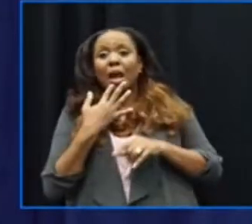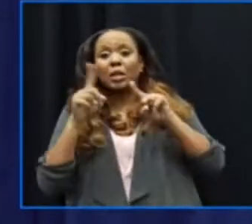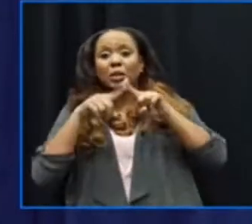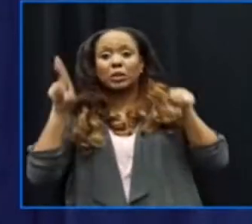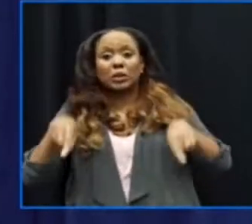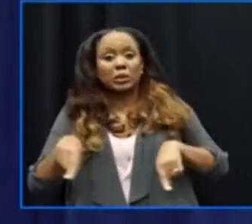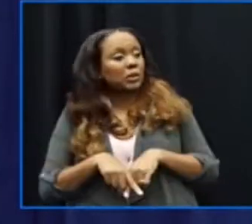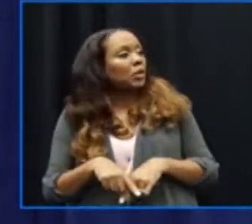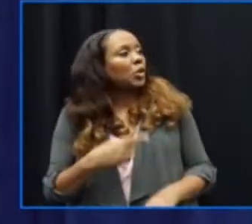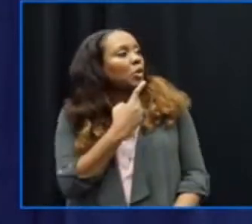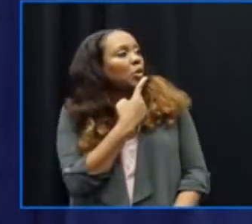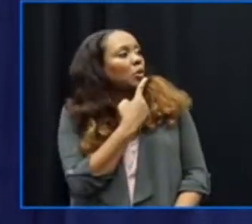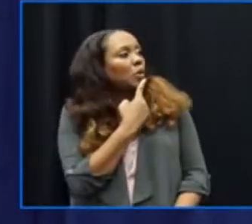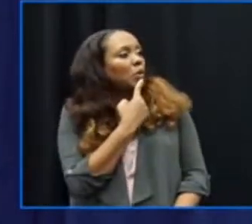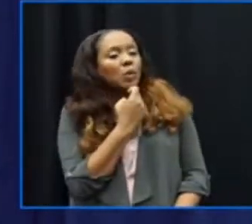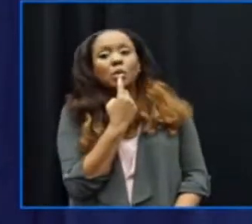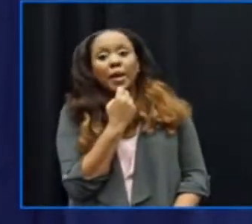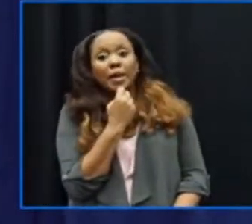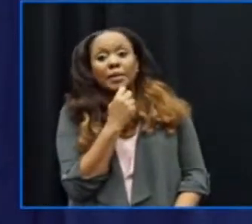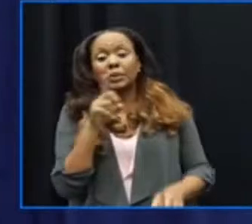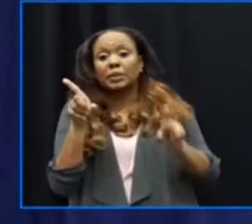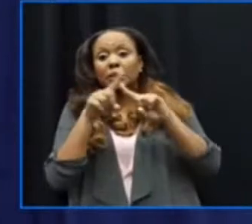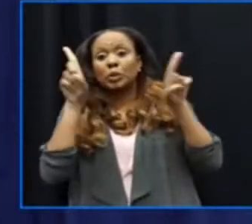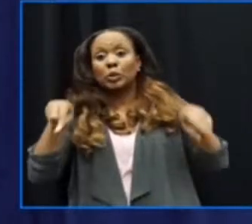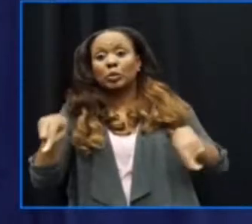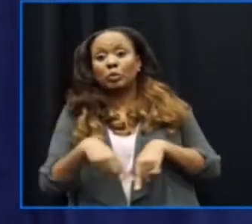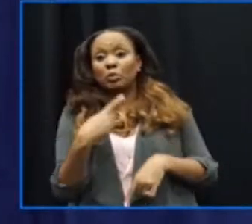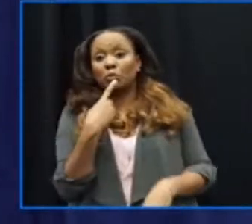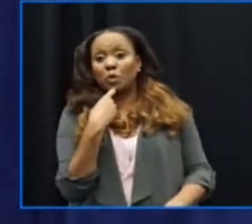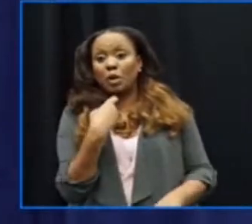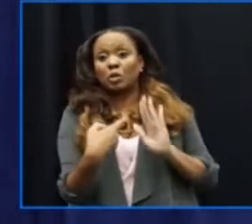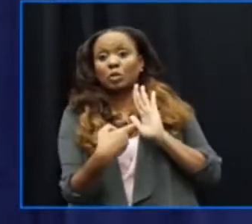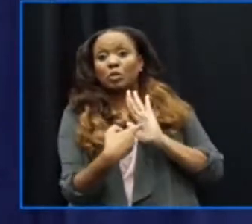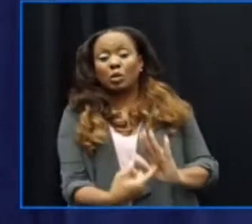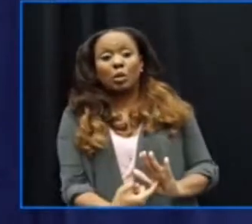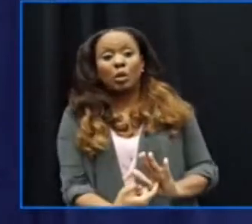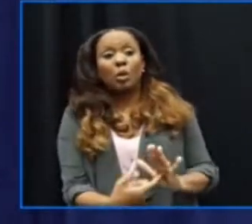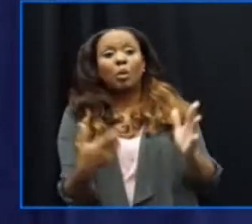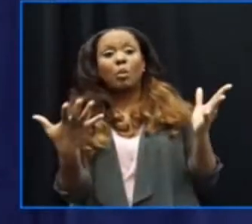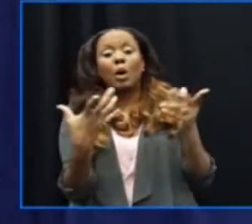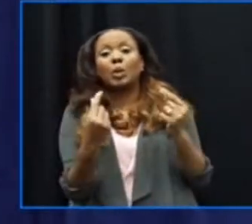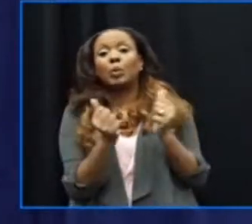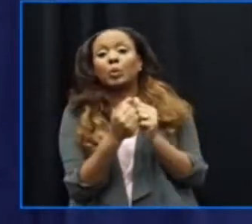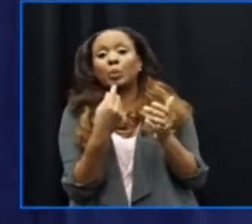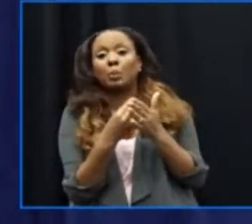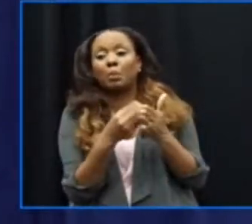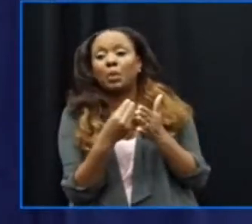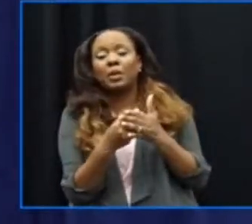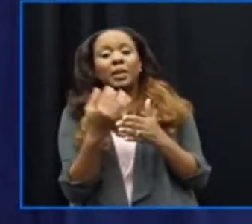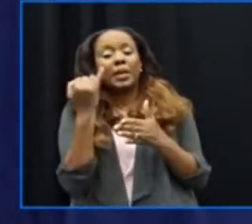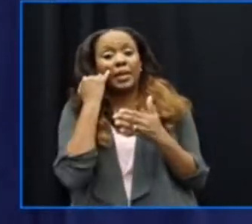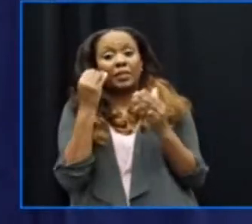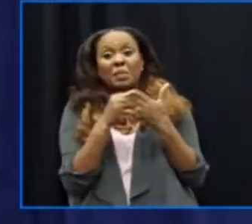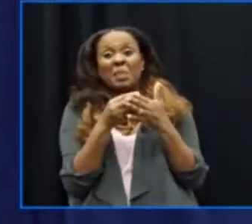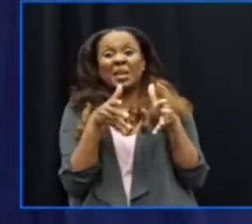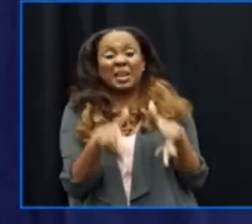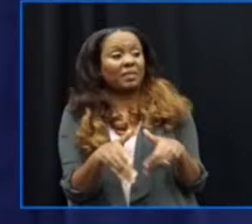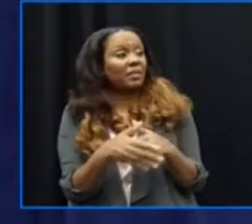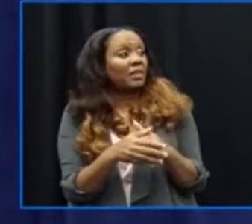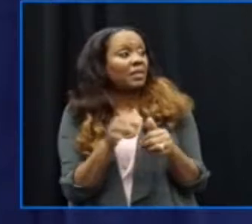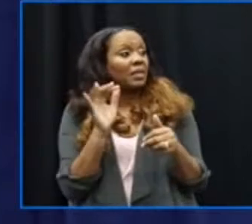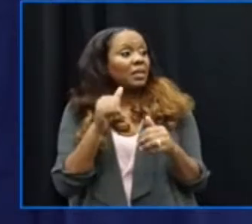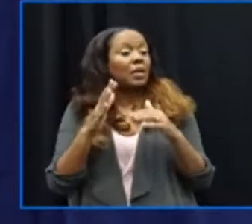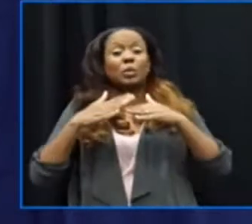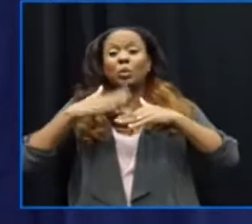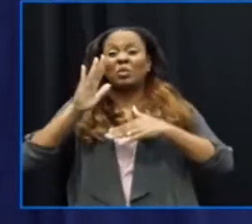the gap that would need to be filled if we have no more funds left. That gap is huge, at over